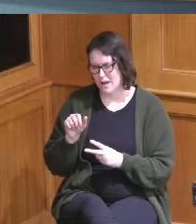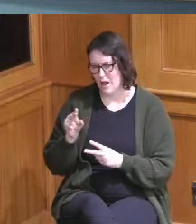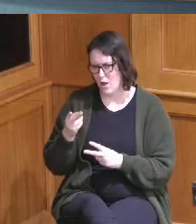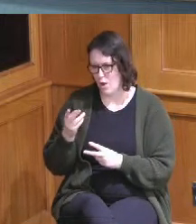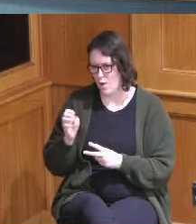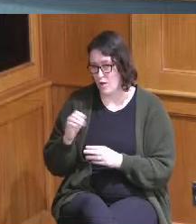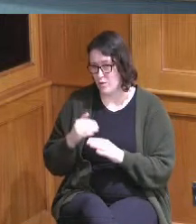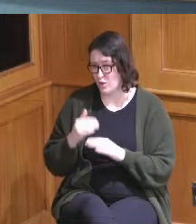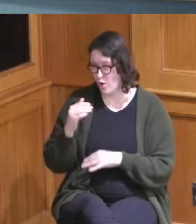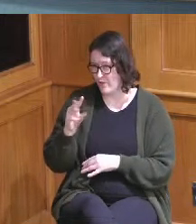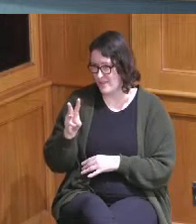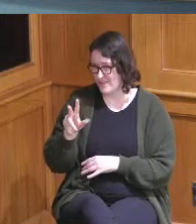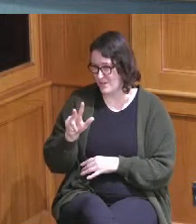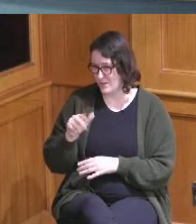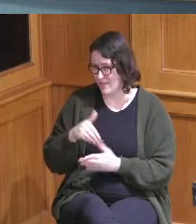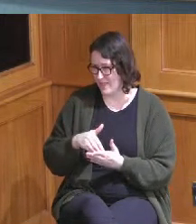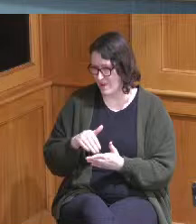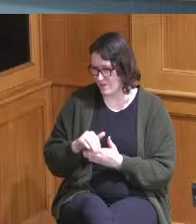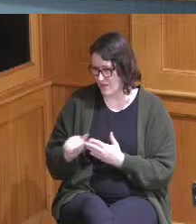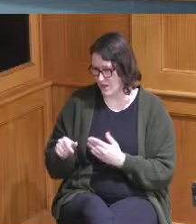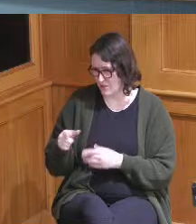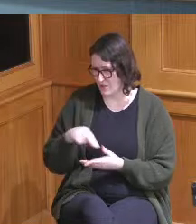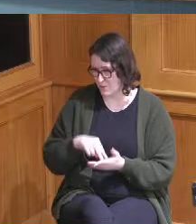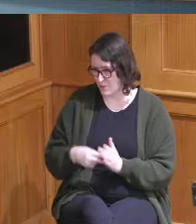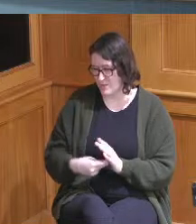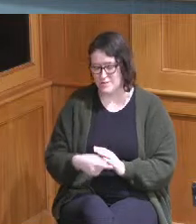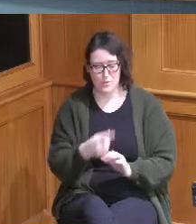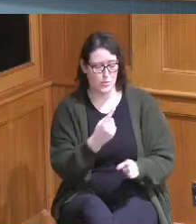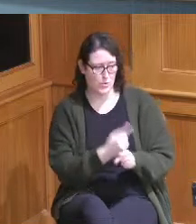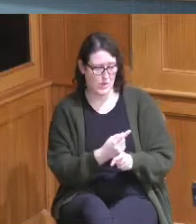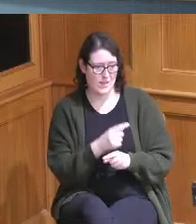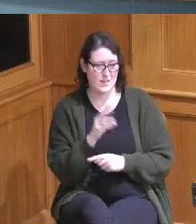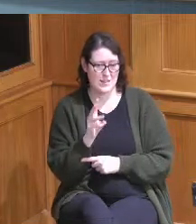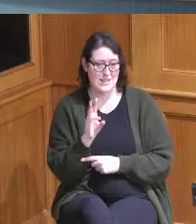than 63,000? Is that what you're saying? Yeah. Correct. It was